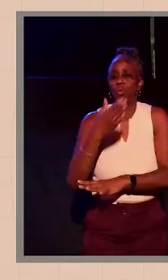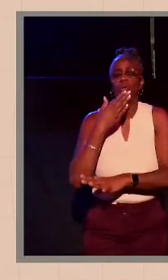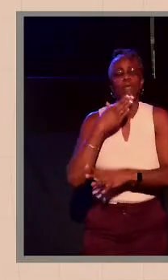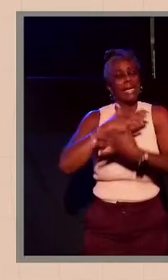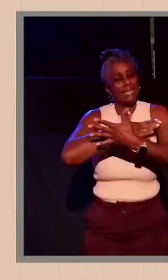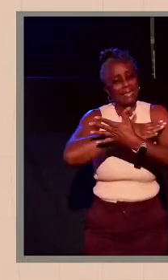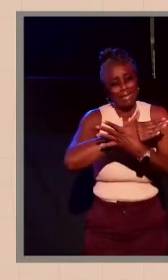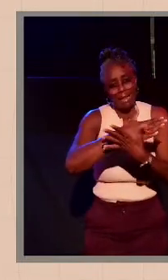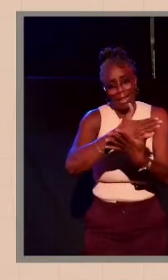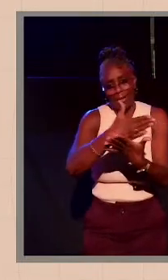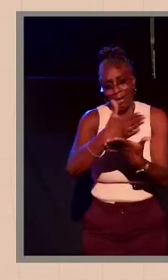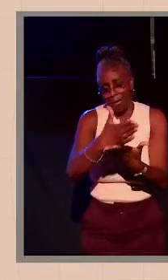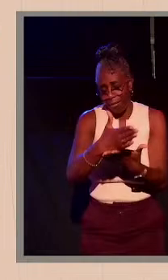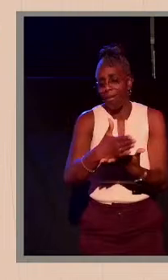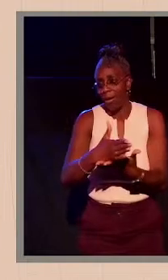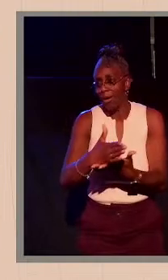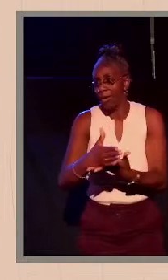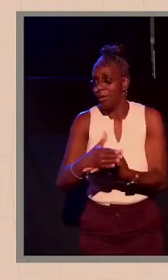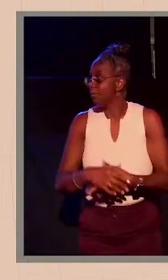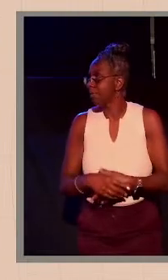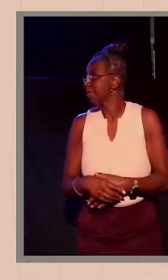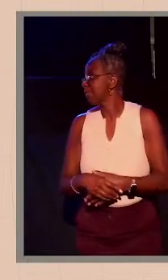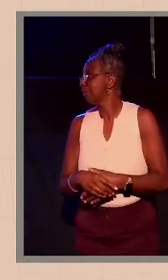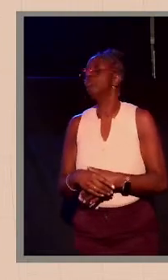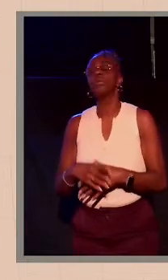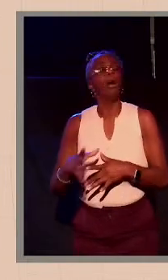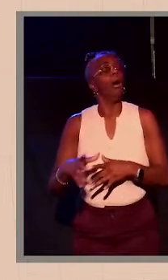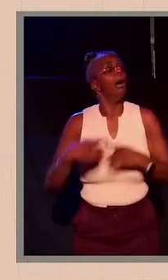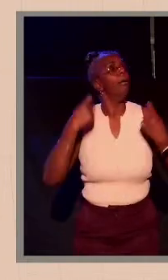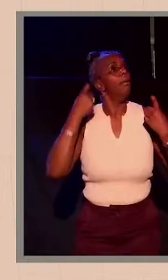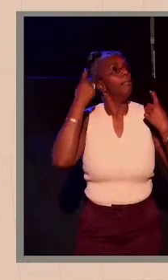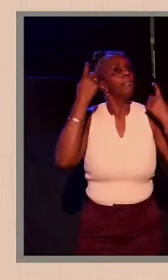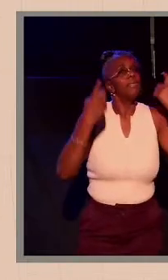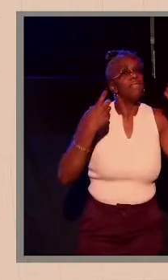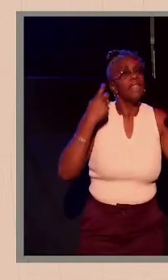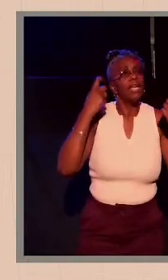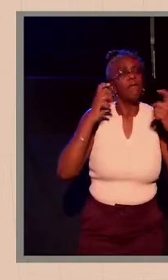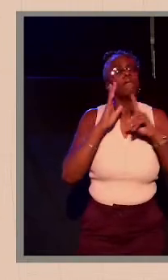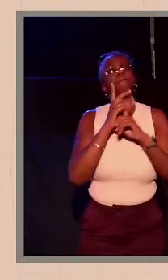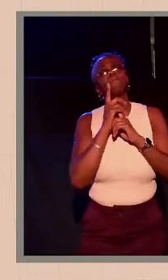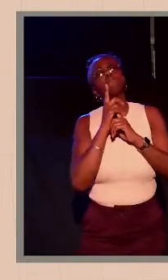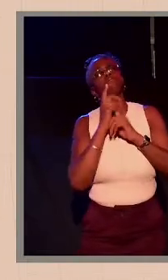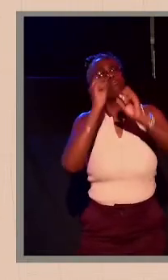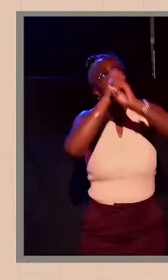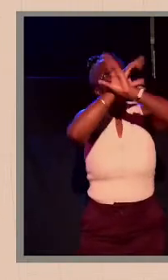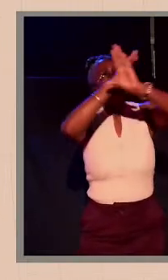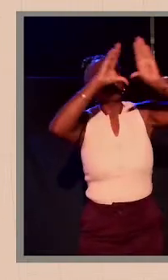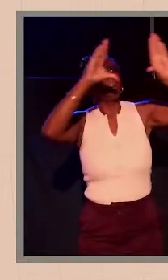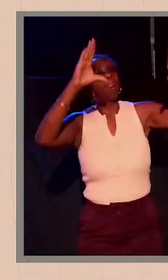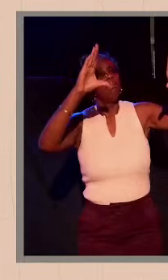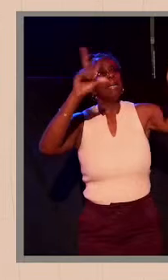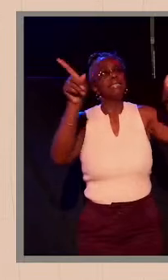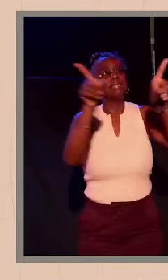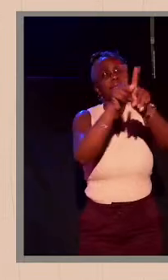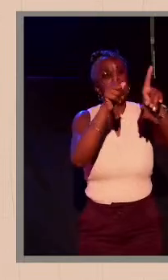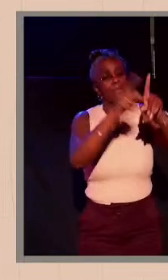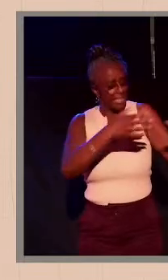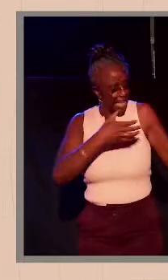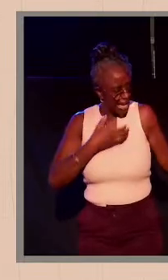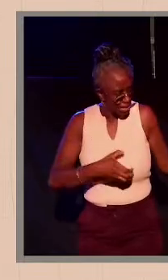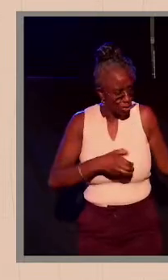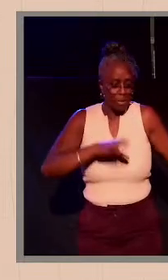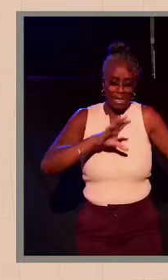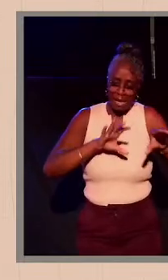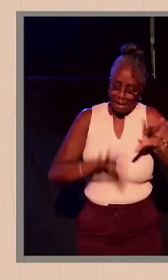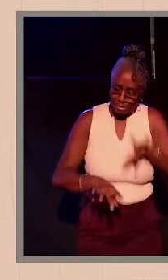it? And it does have a large connection with what Rhiannon was. Yeah, I mean, I think you can think of it as an instrument. I think of it as an instrument, really. So